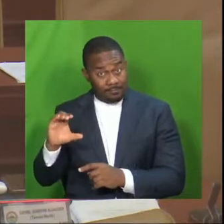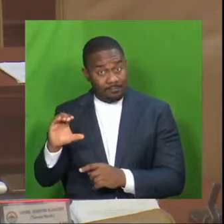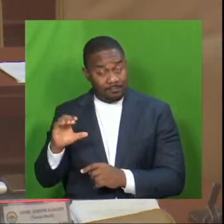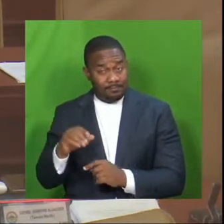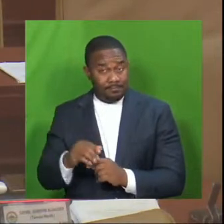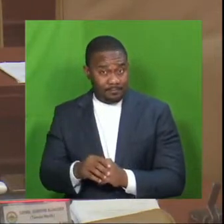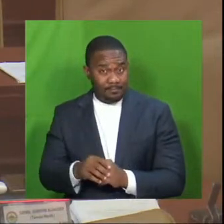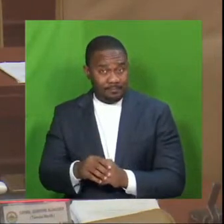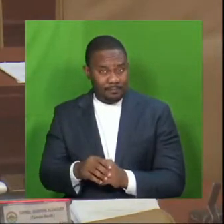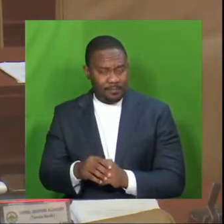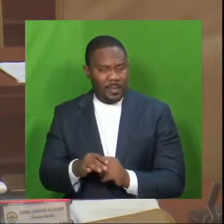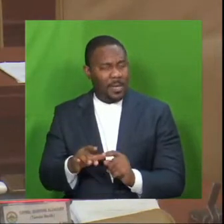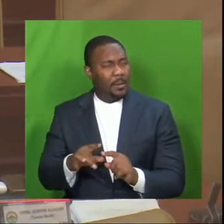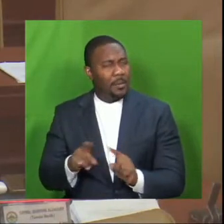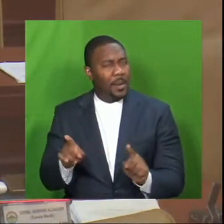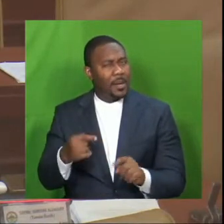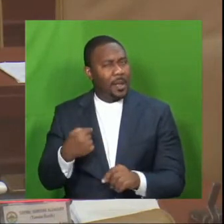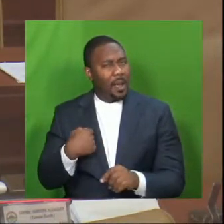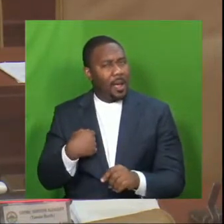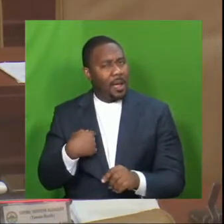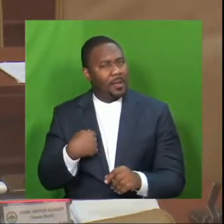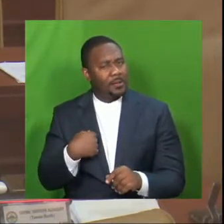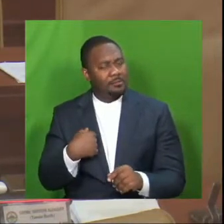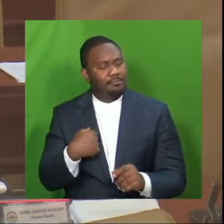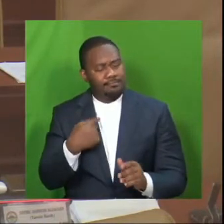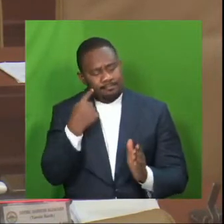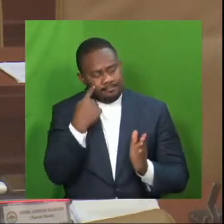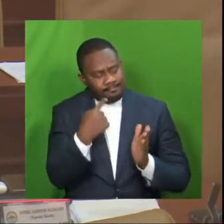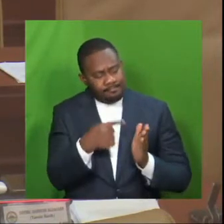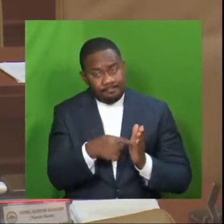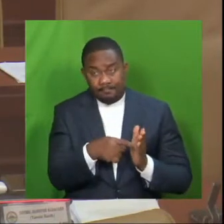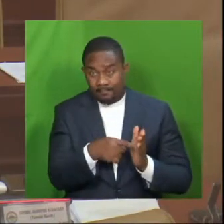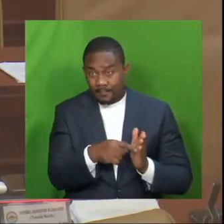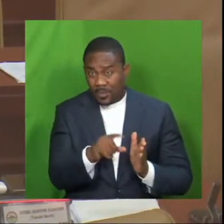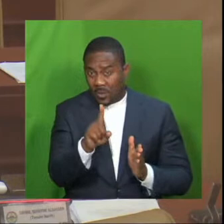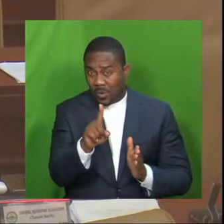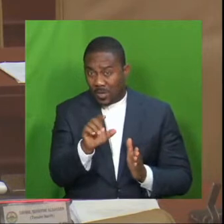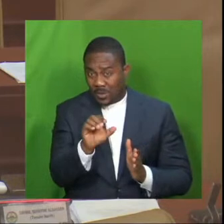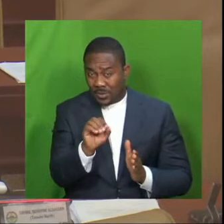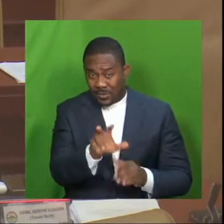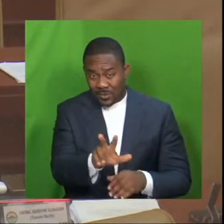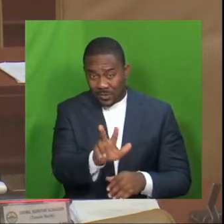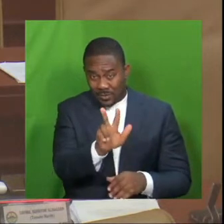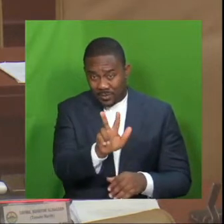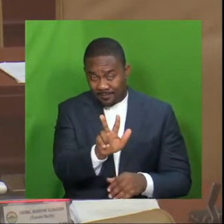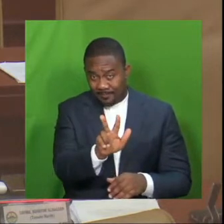I, however, will also make reference to Article